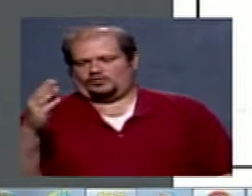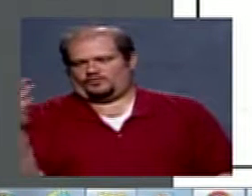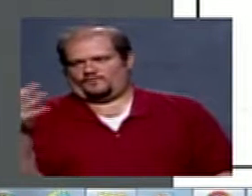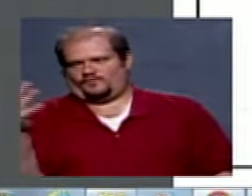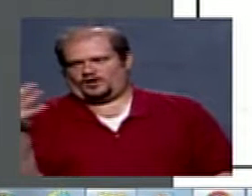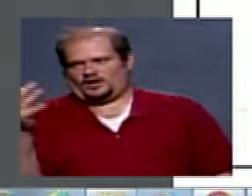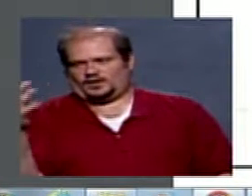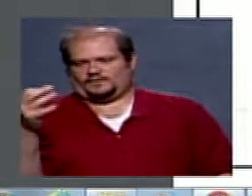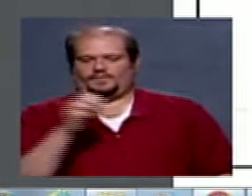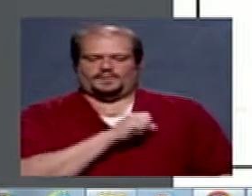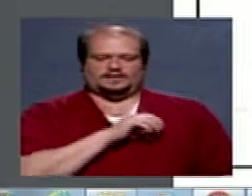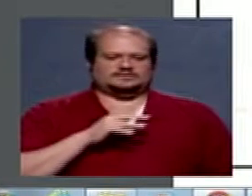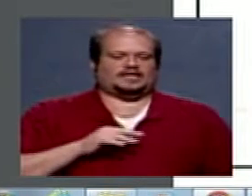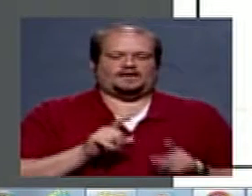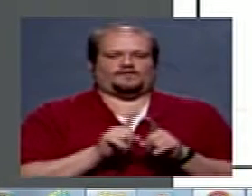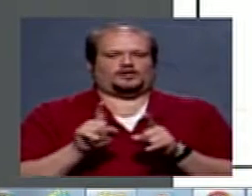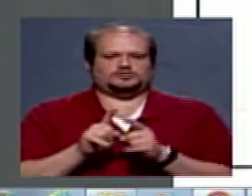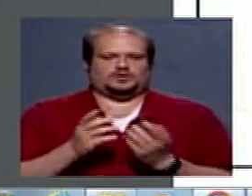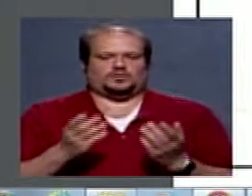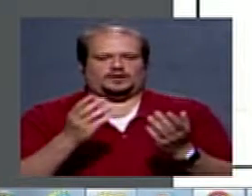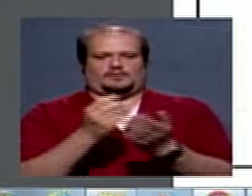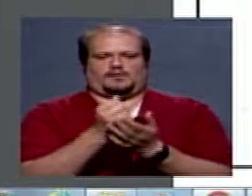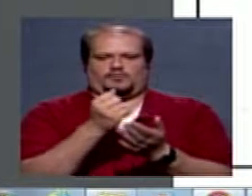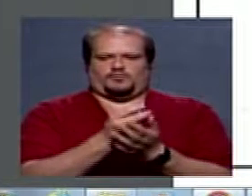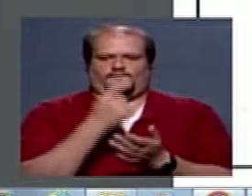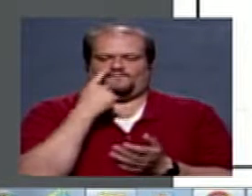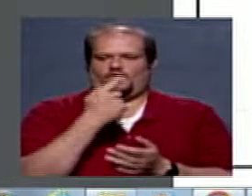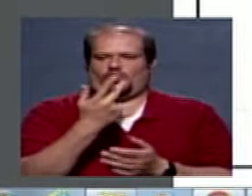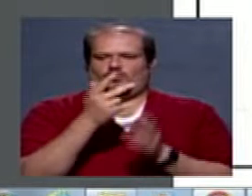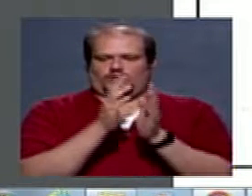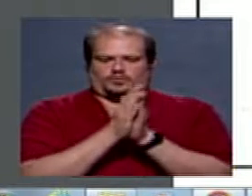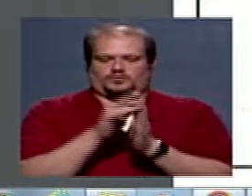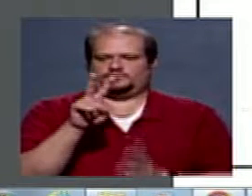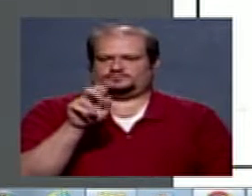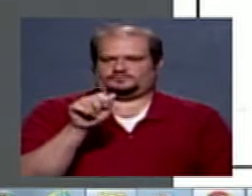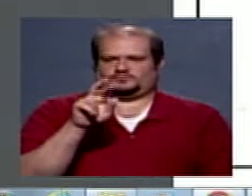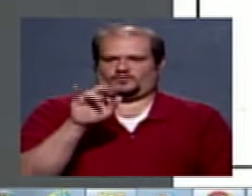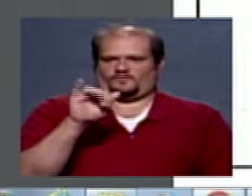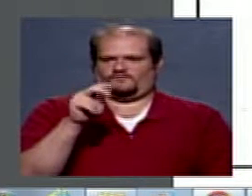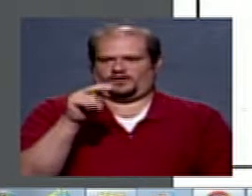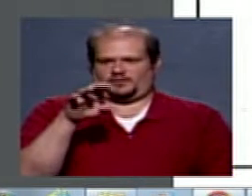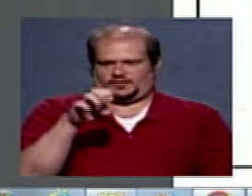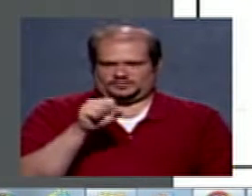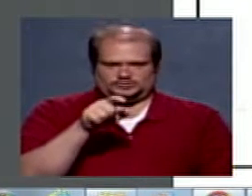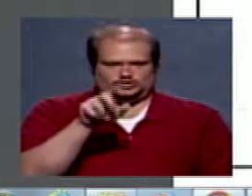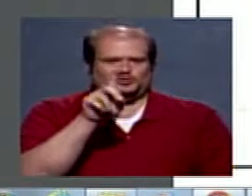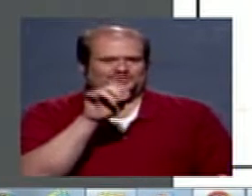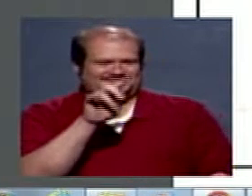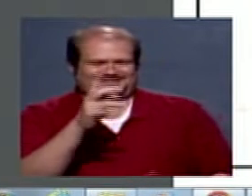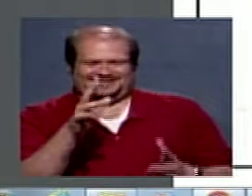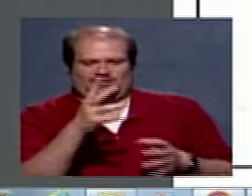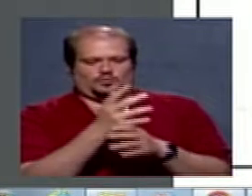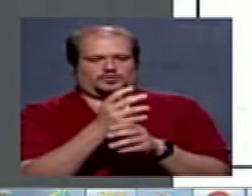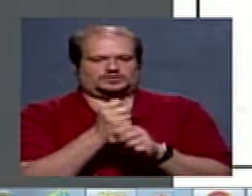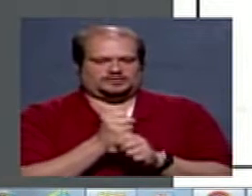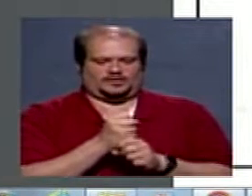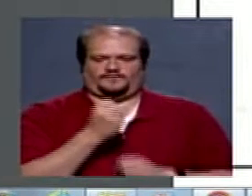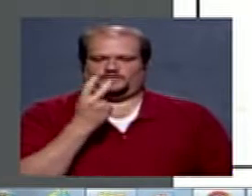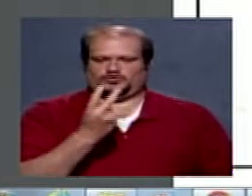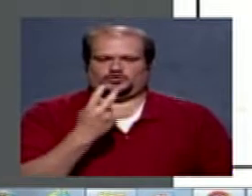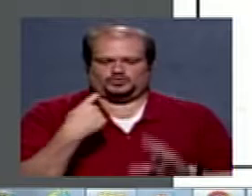Friday. Staff also recommends approval of the 3 requested variances. You did receive